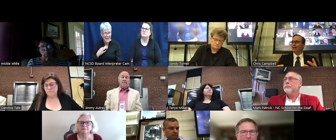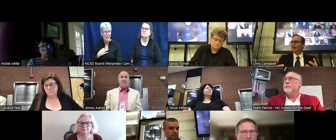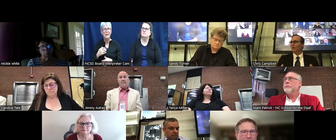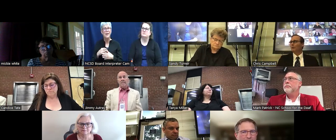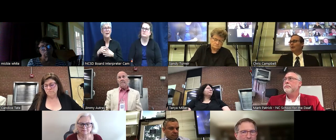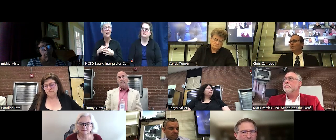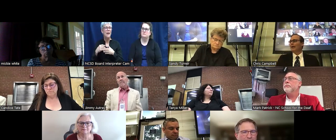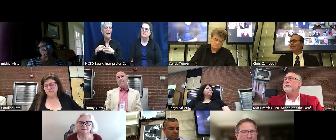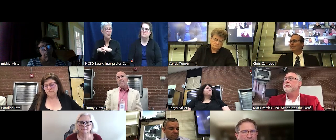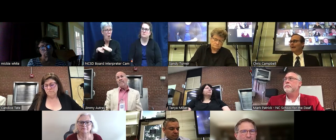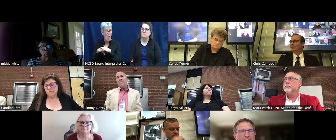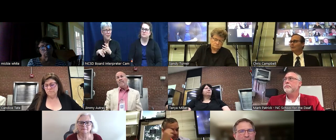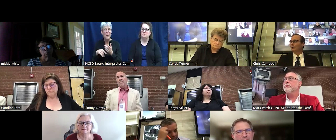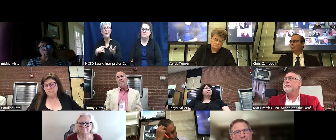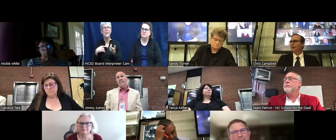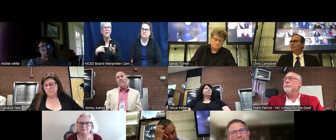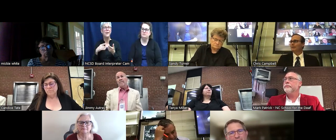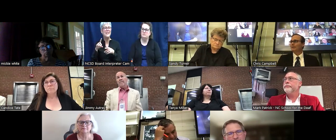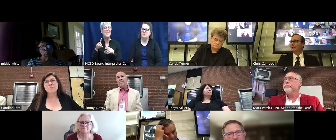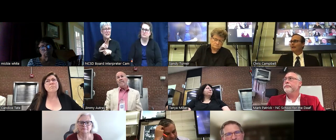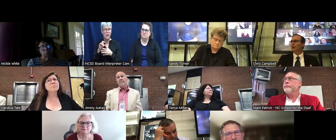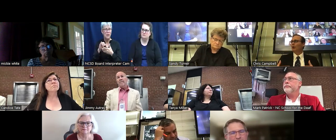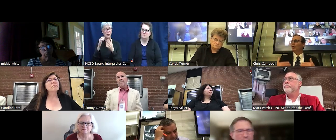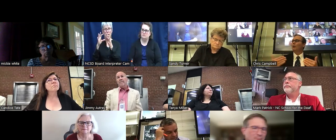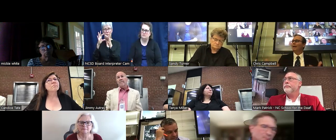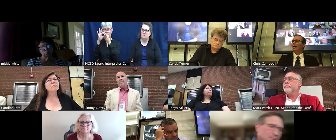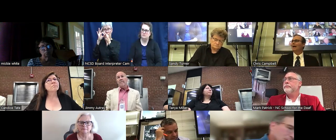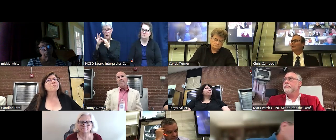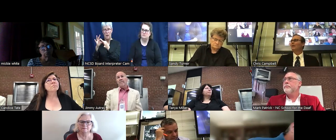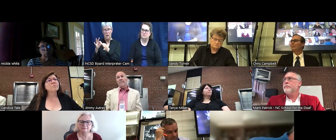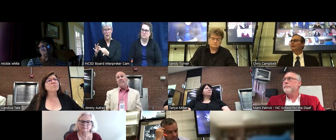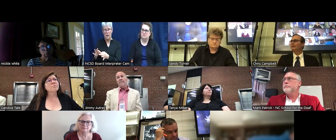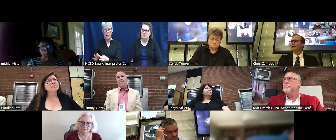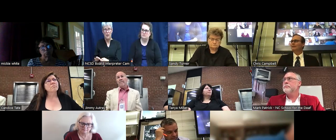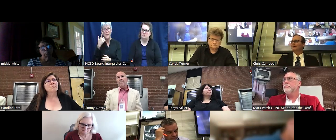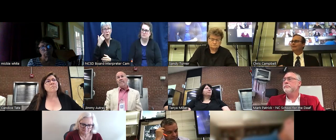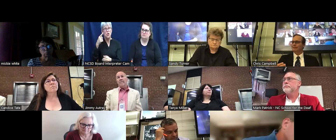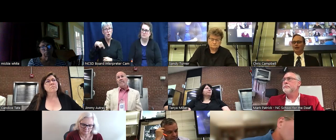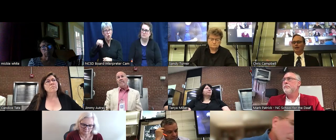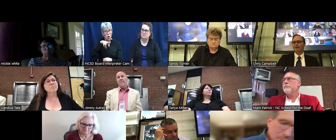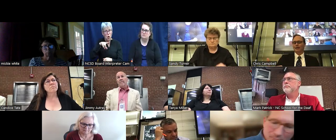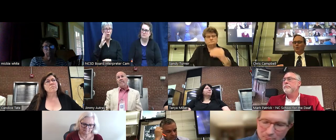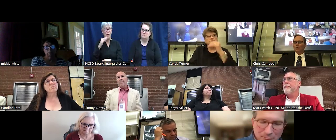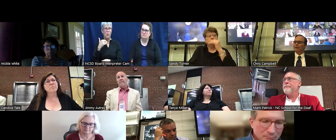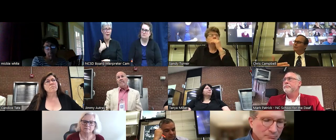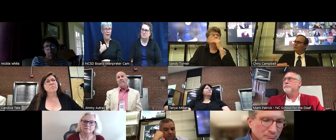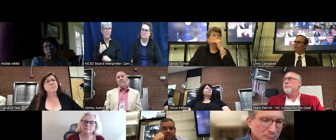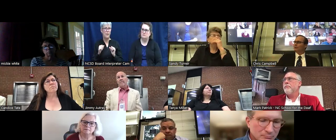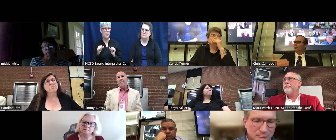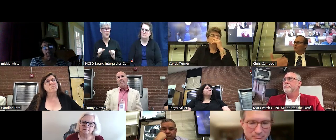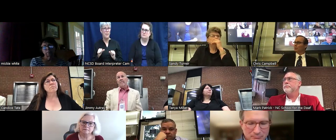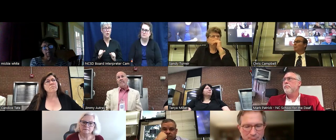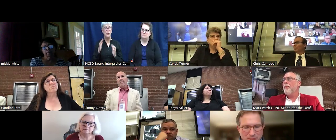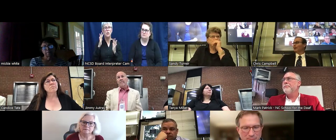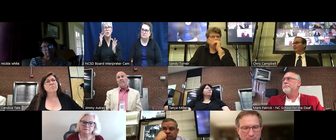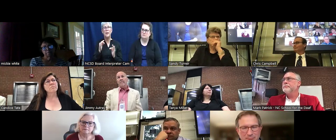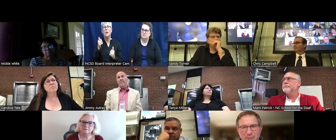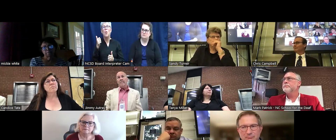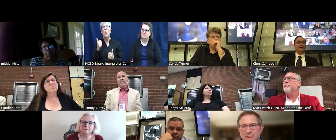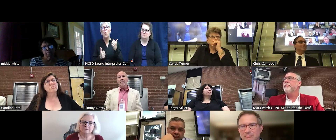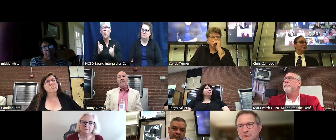kind of go hand in hand a little bit because, again, you're going to have the ability to decide which students are